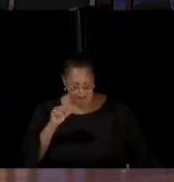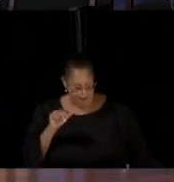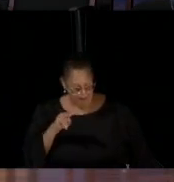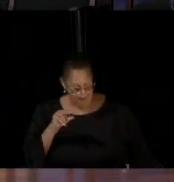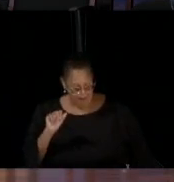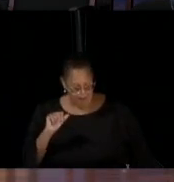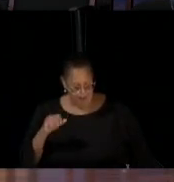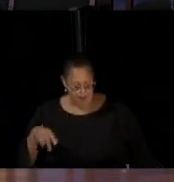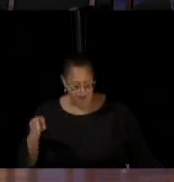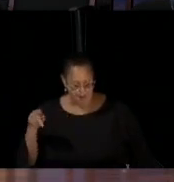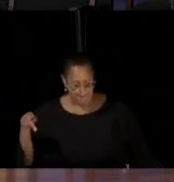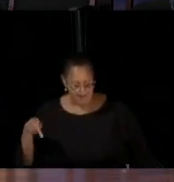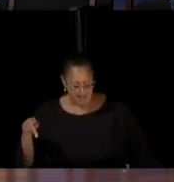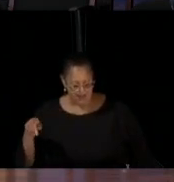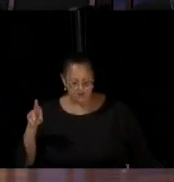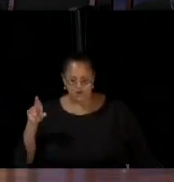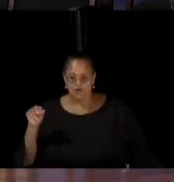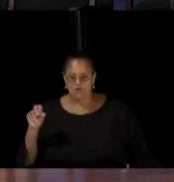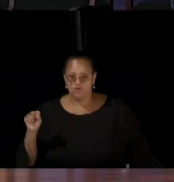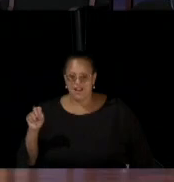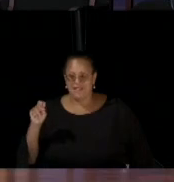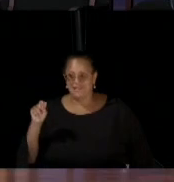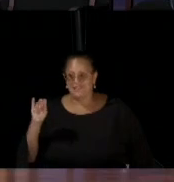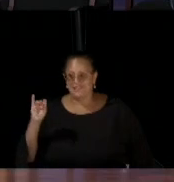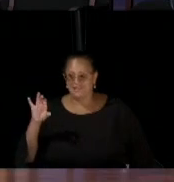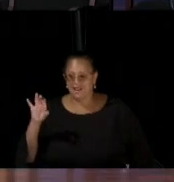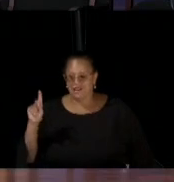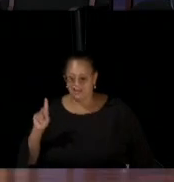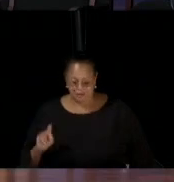Hannah Paige Resnick.